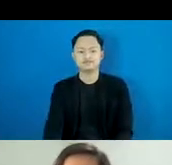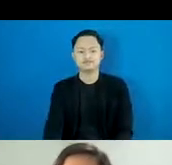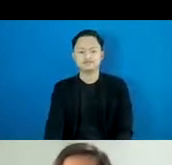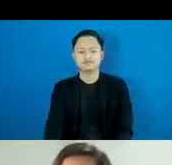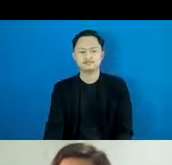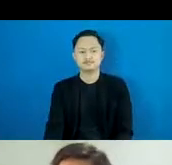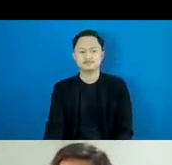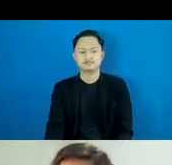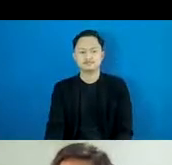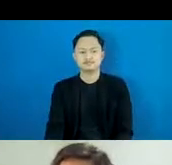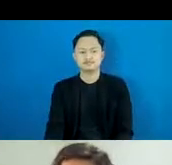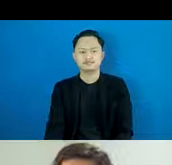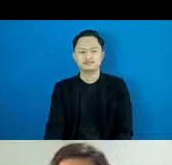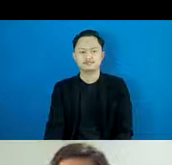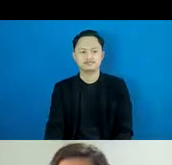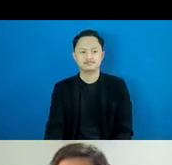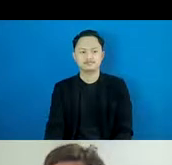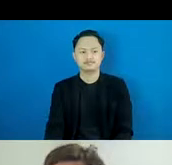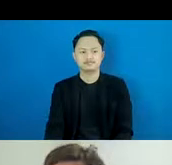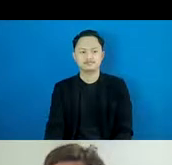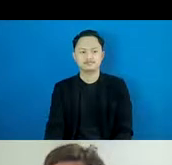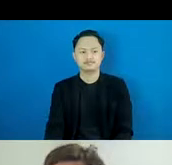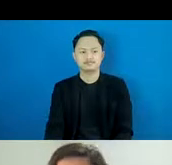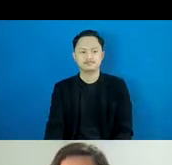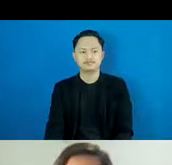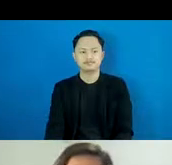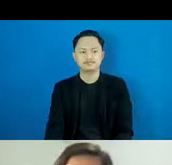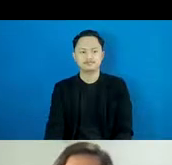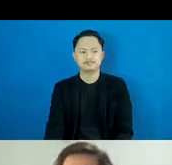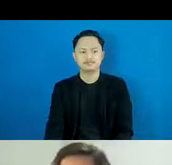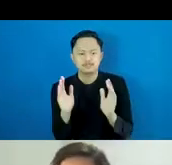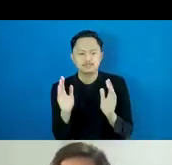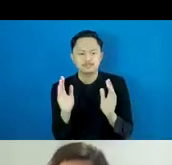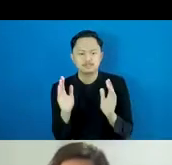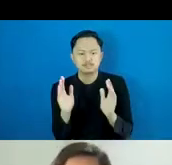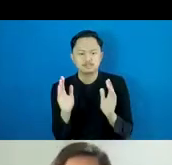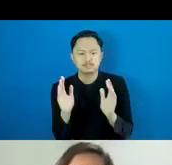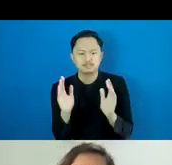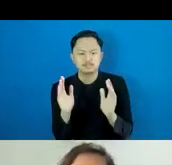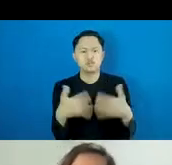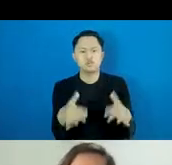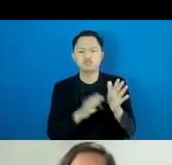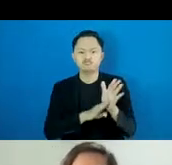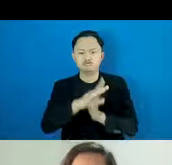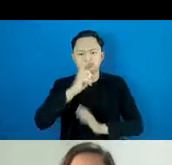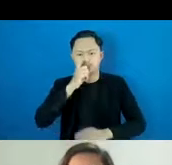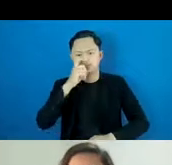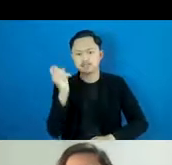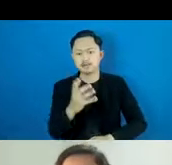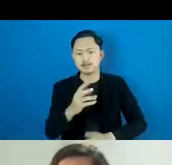So this transition is already underway in Latin America and is very accelerated. So now we